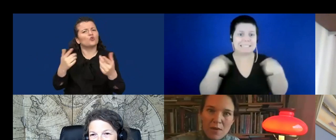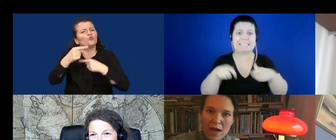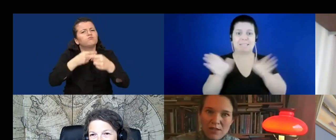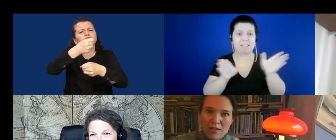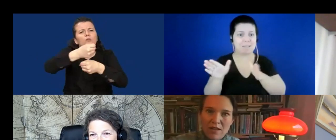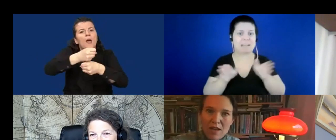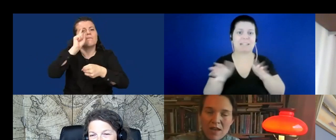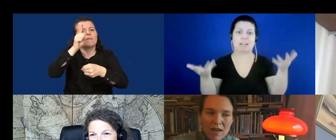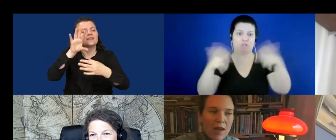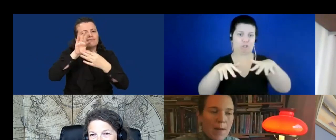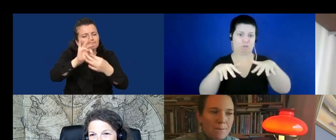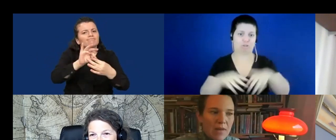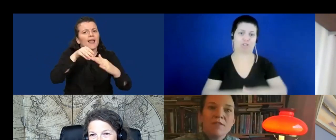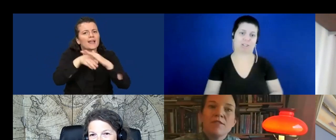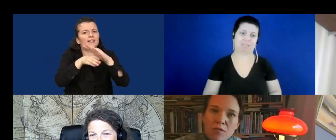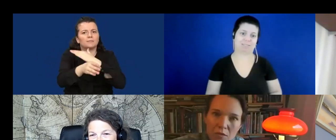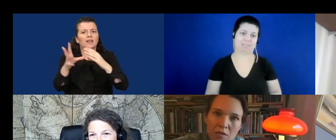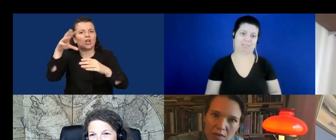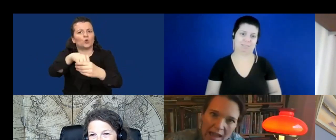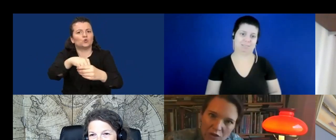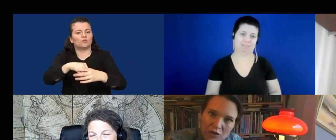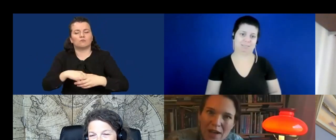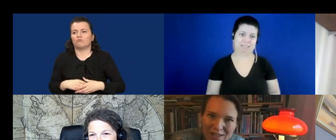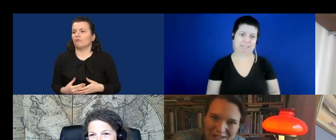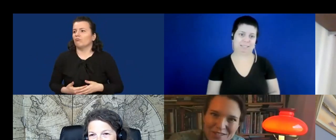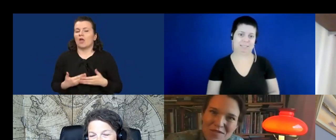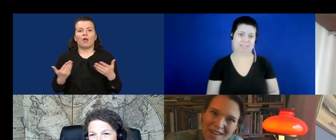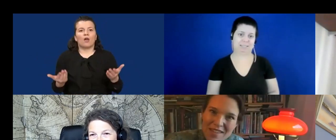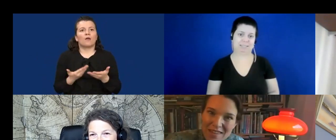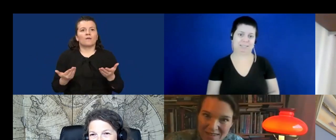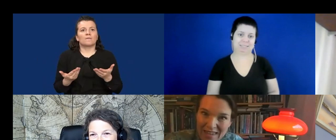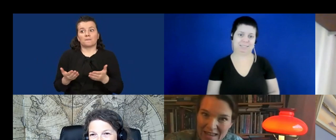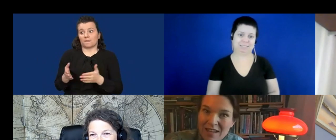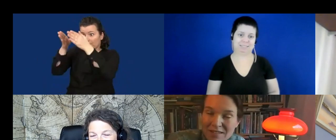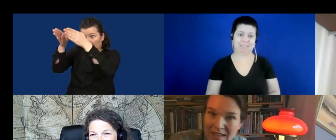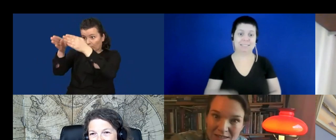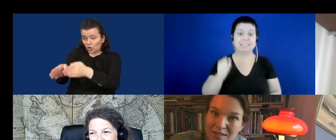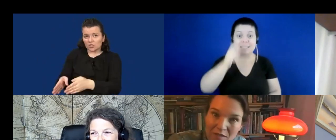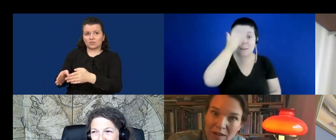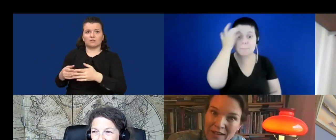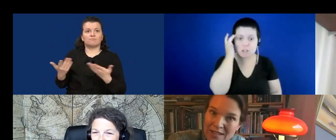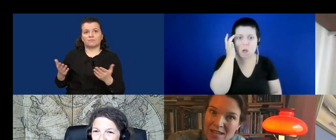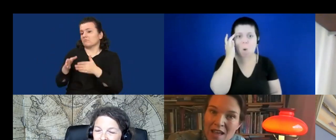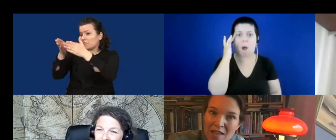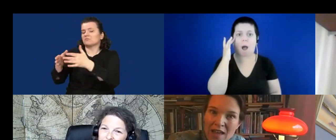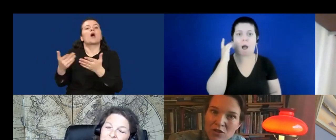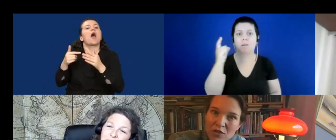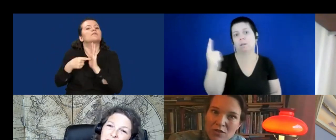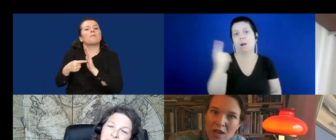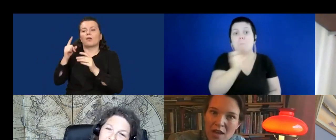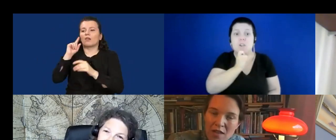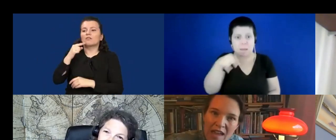actually the person, the actual person with, in this case, deafblindness,